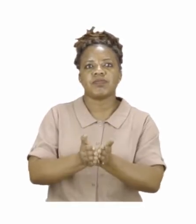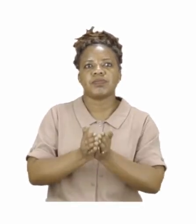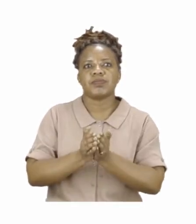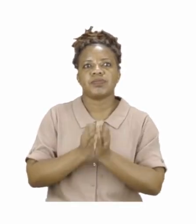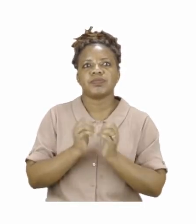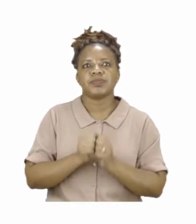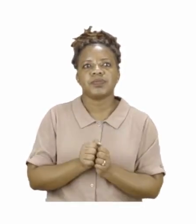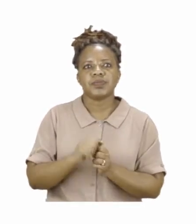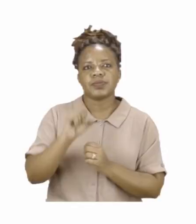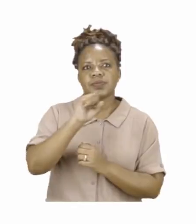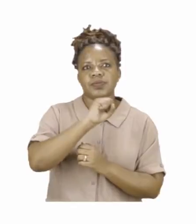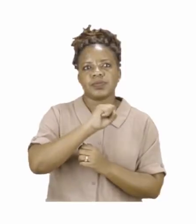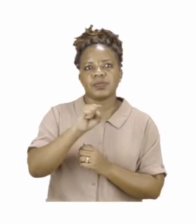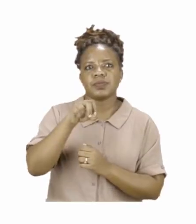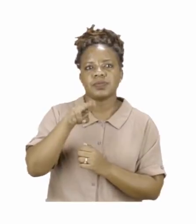submarine,